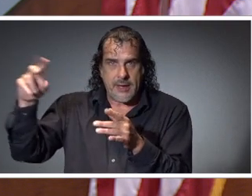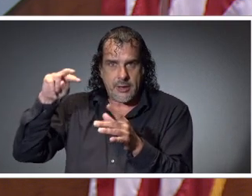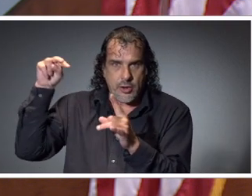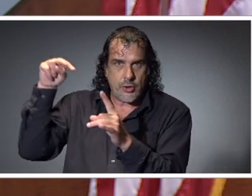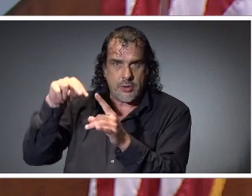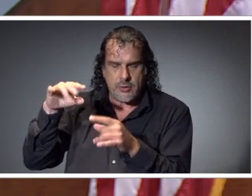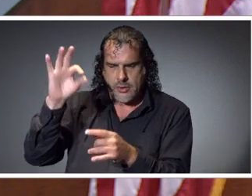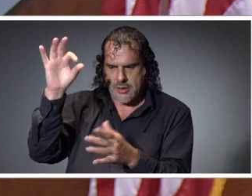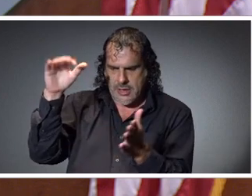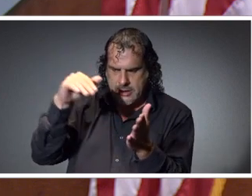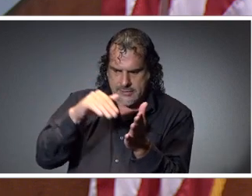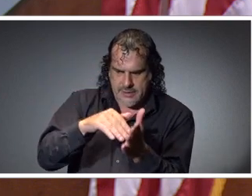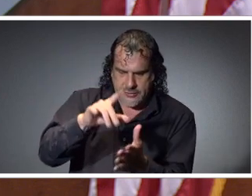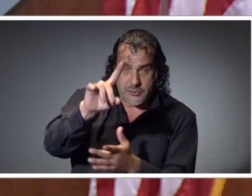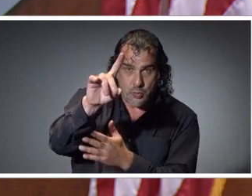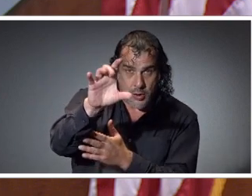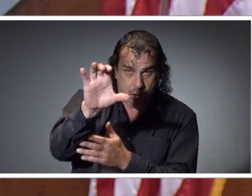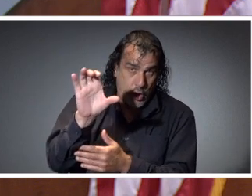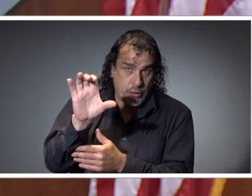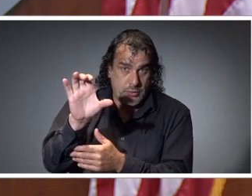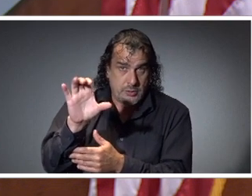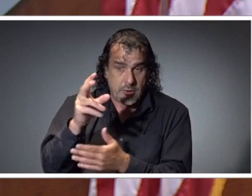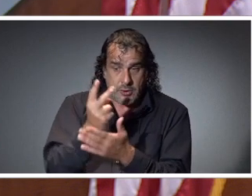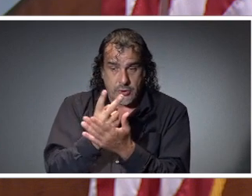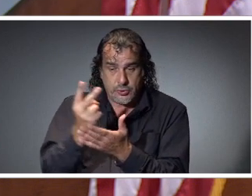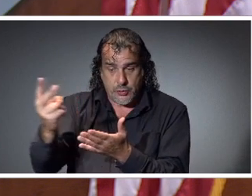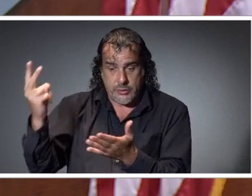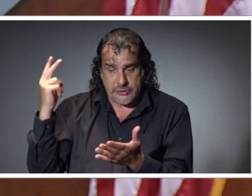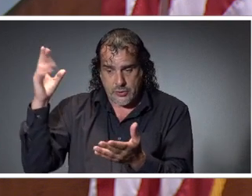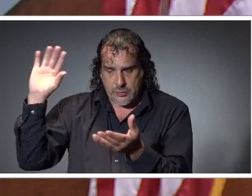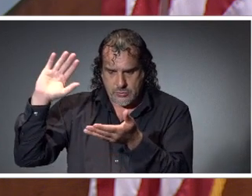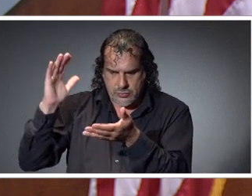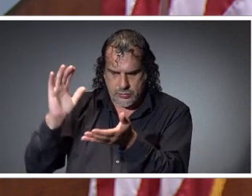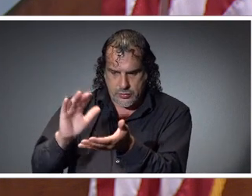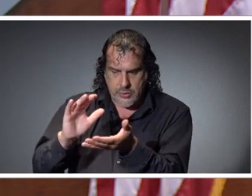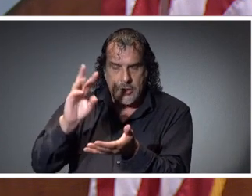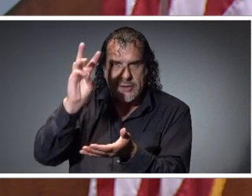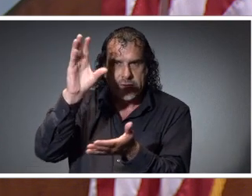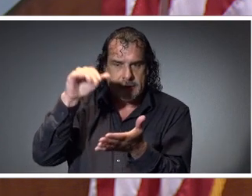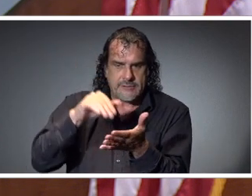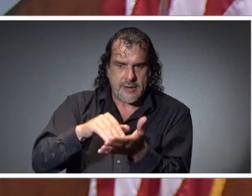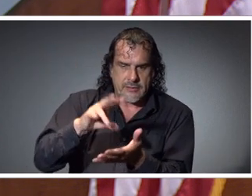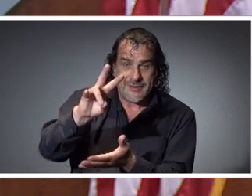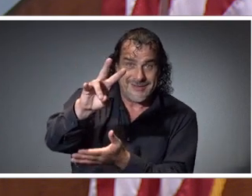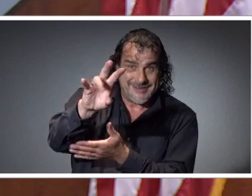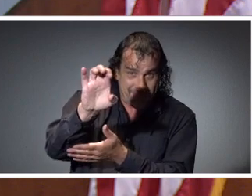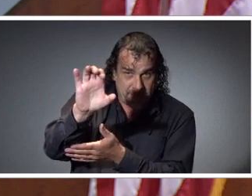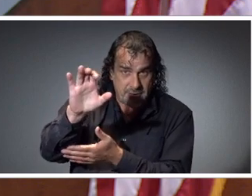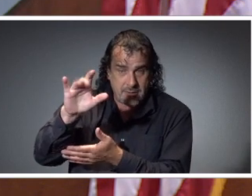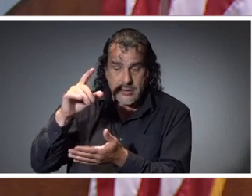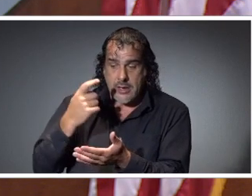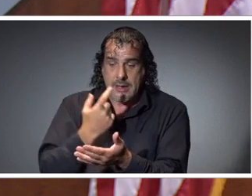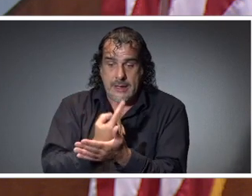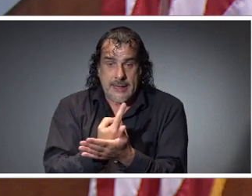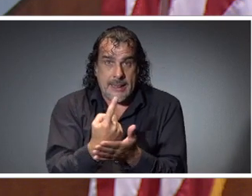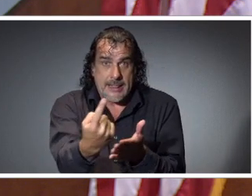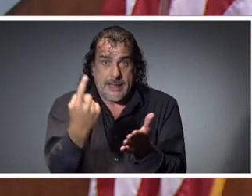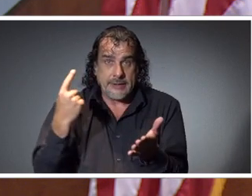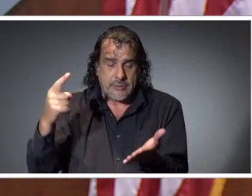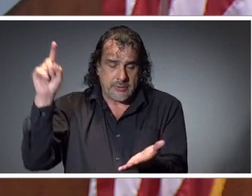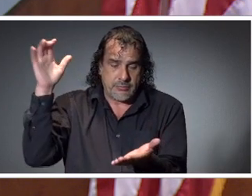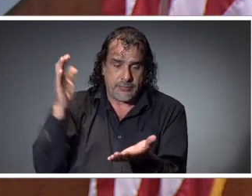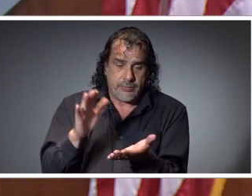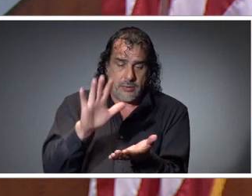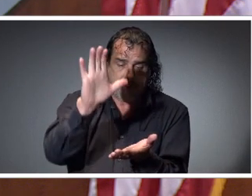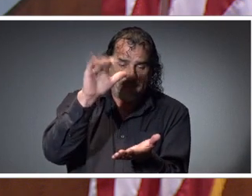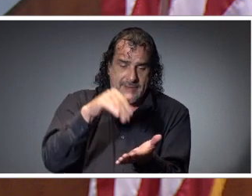was 9,100. 2 weeks ago, that number was 6,700. Last week, that number was